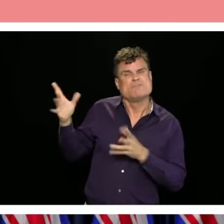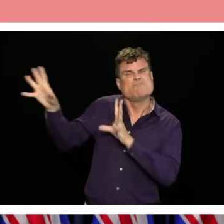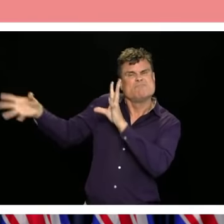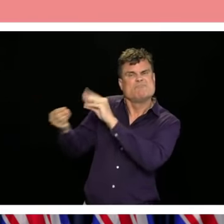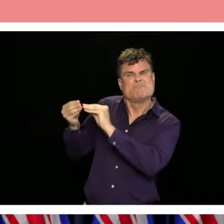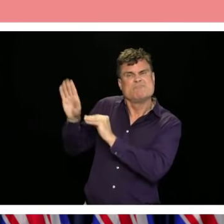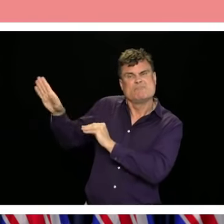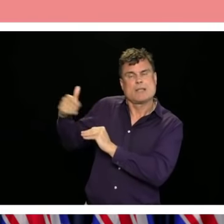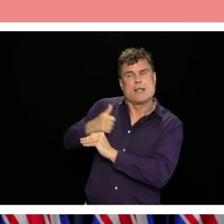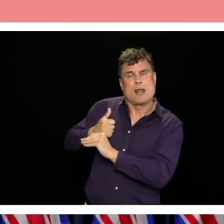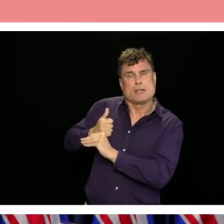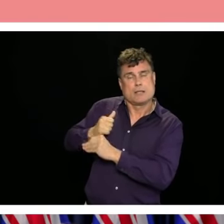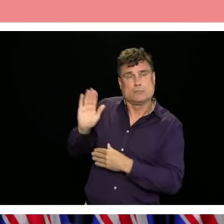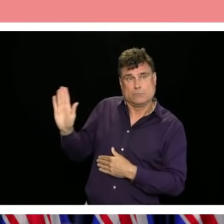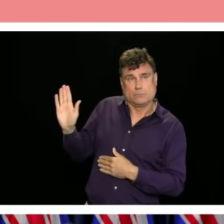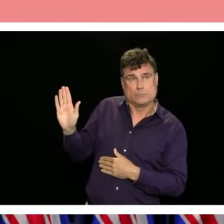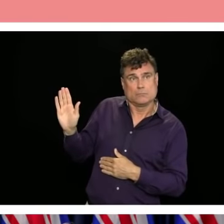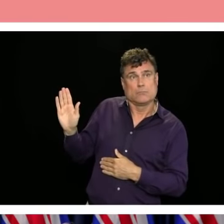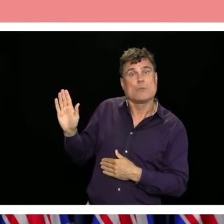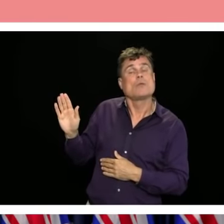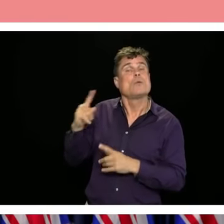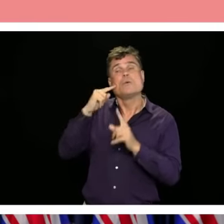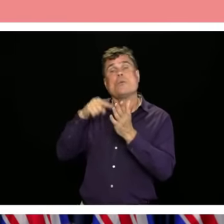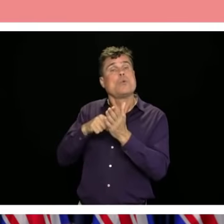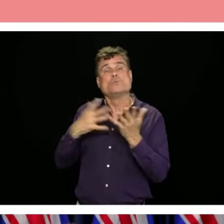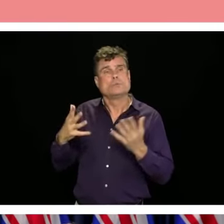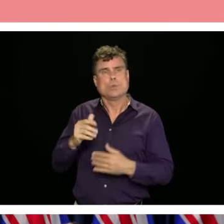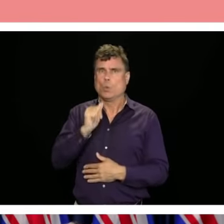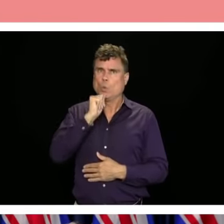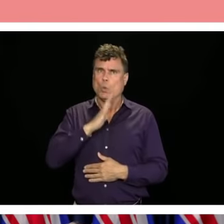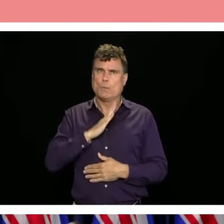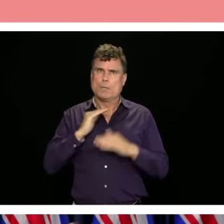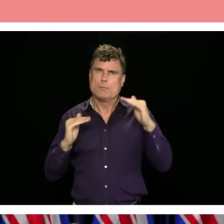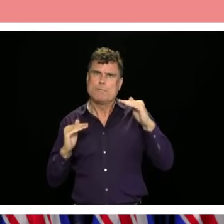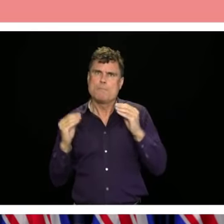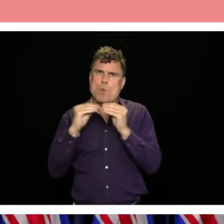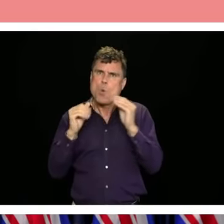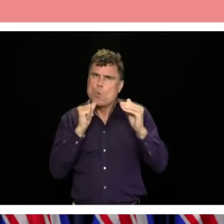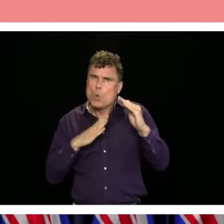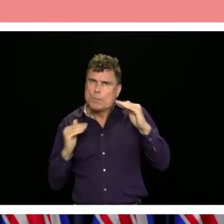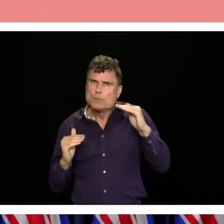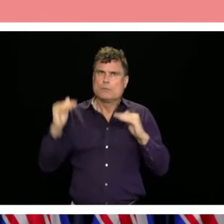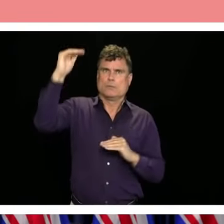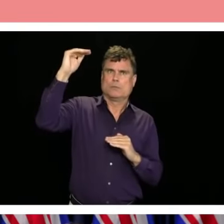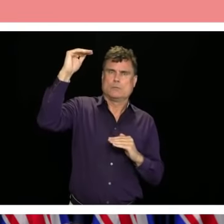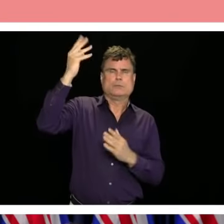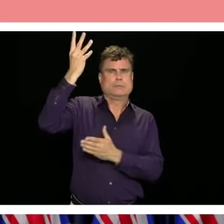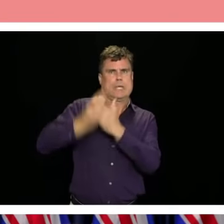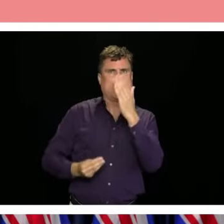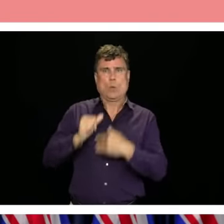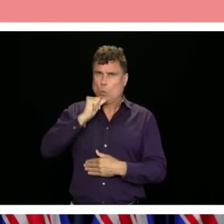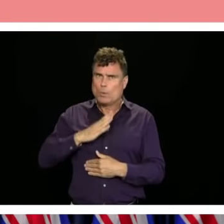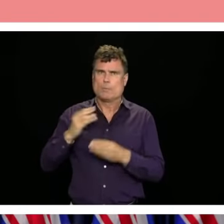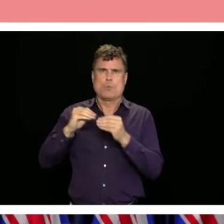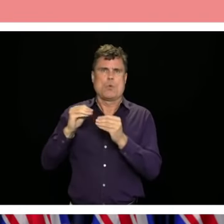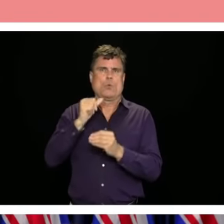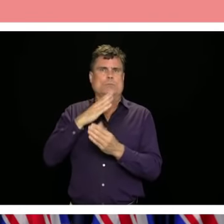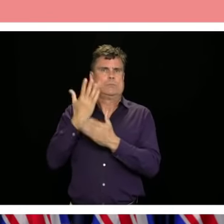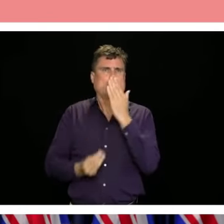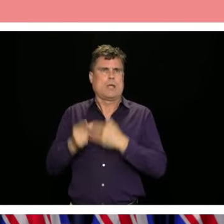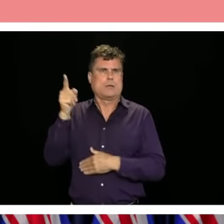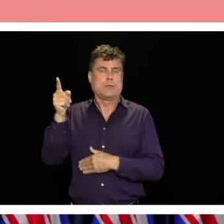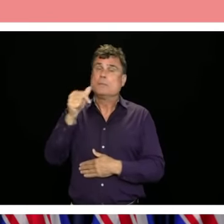reflects the number of women who are in long-term care homes and the numbers of death that have occurred in that